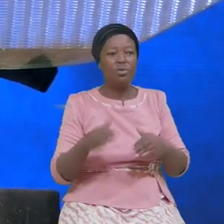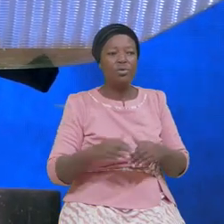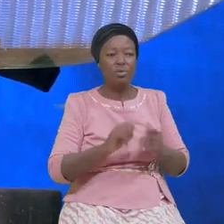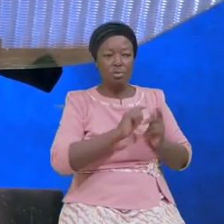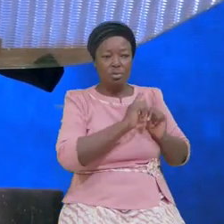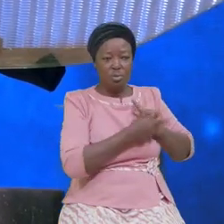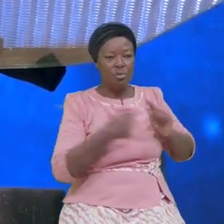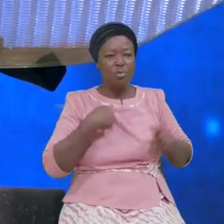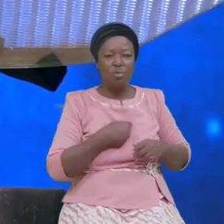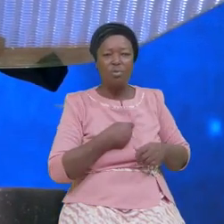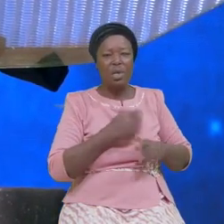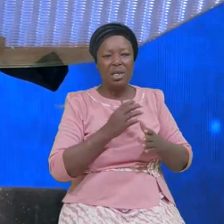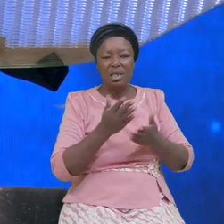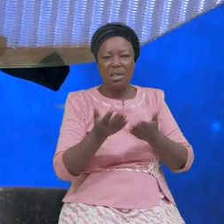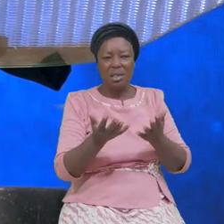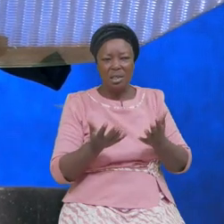desire, we groan,